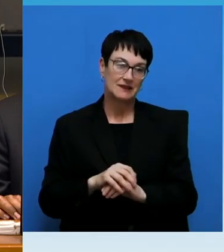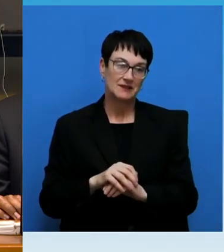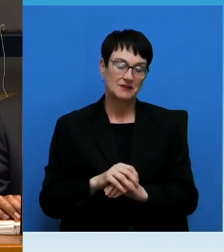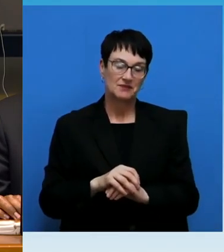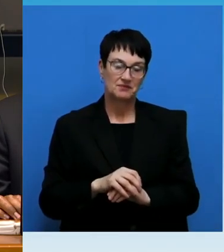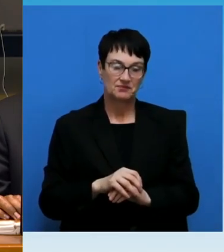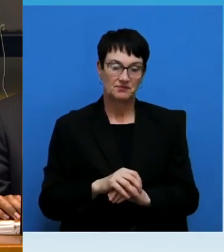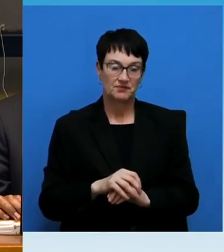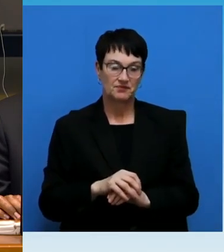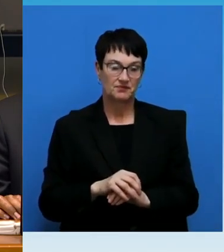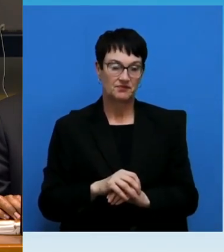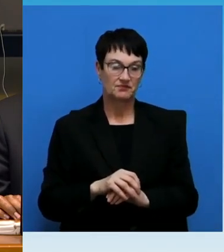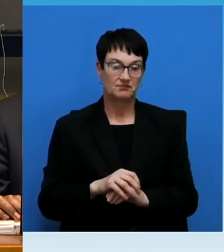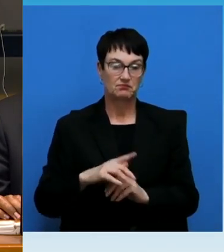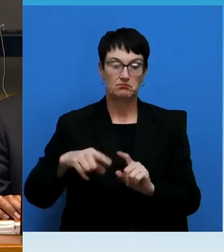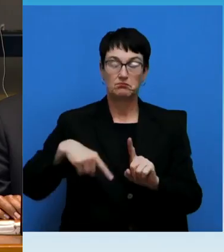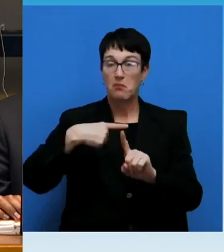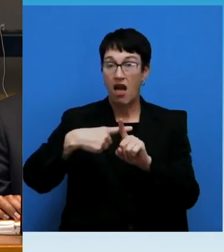Your